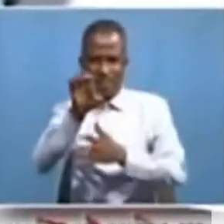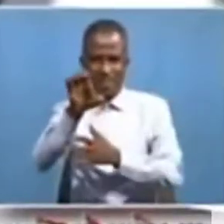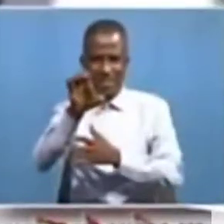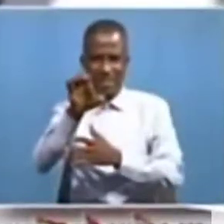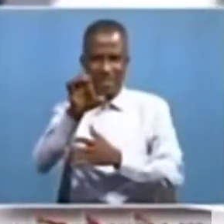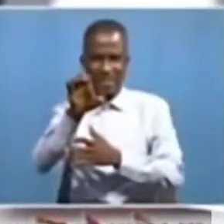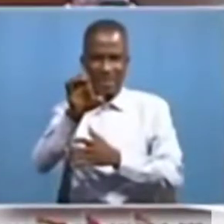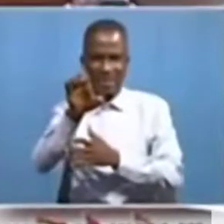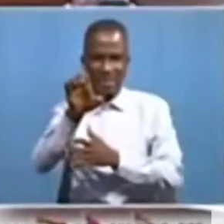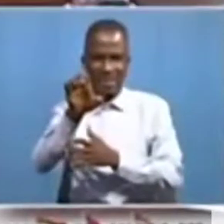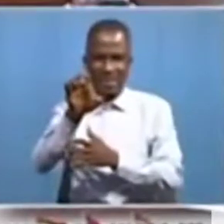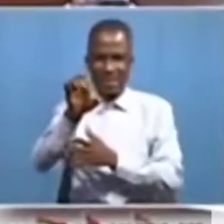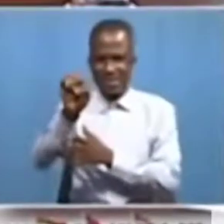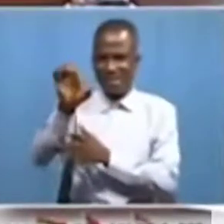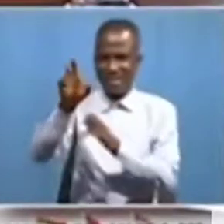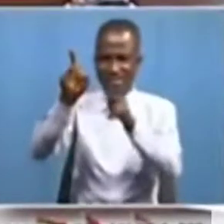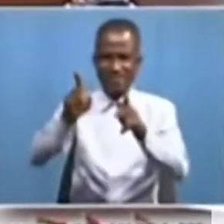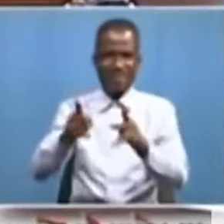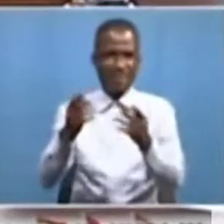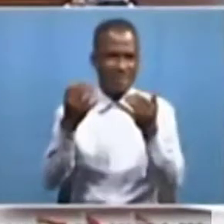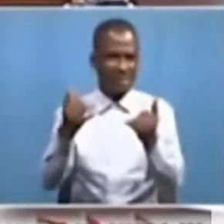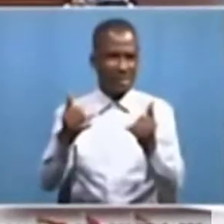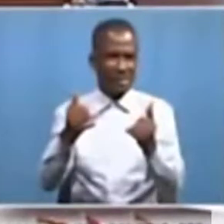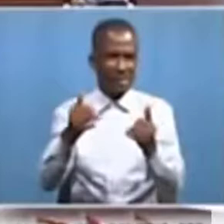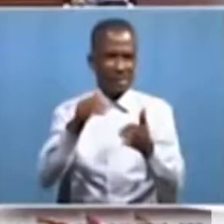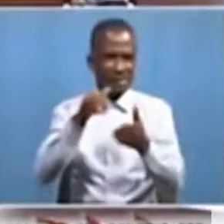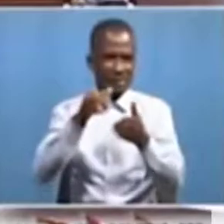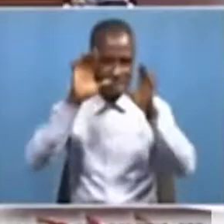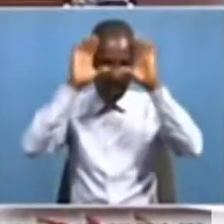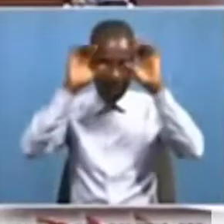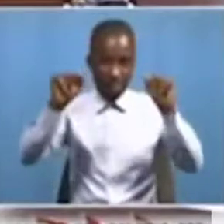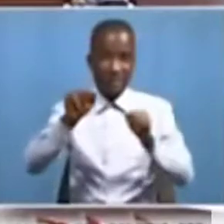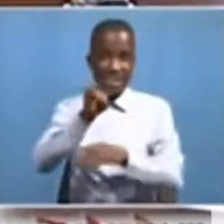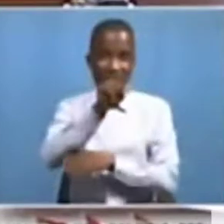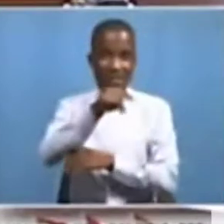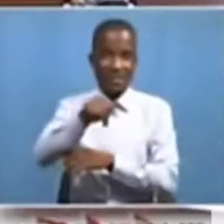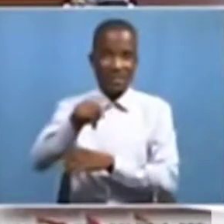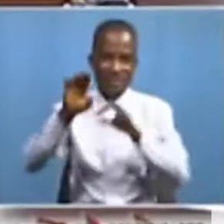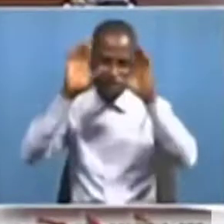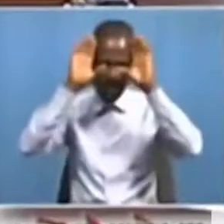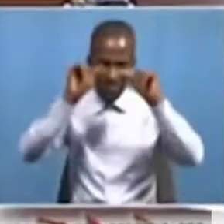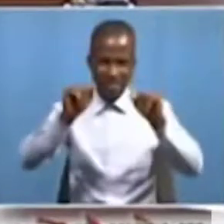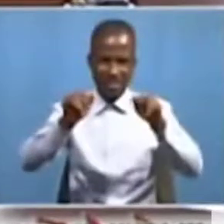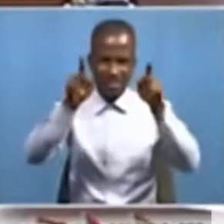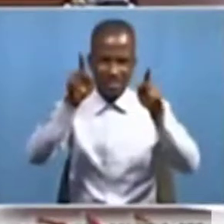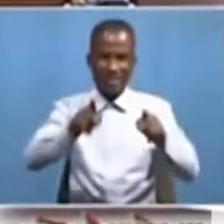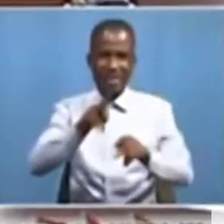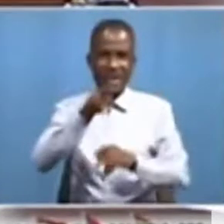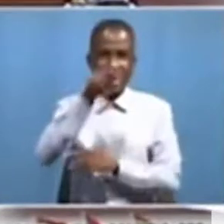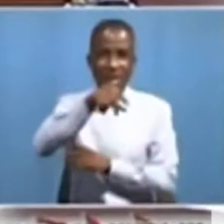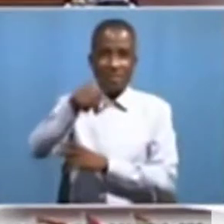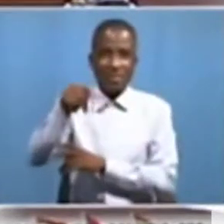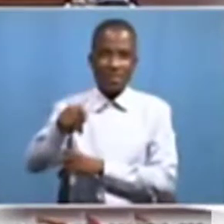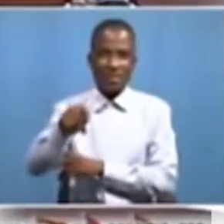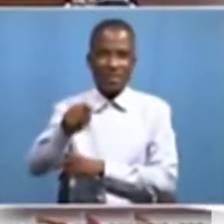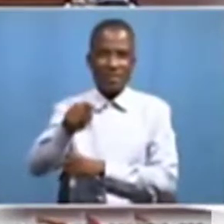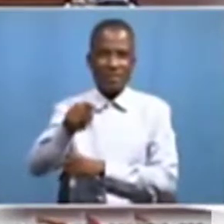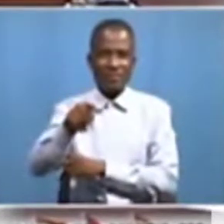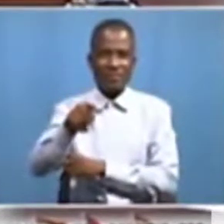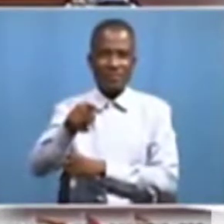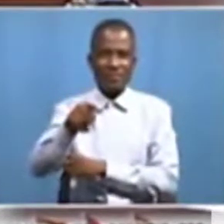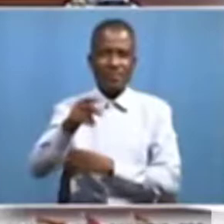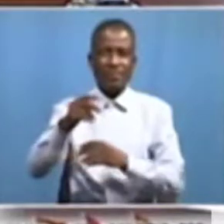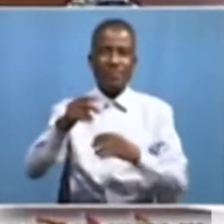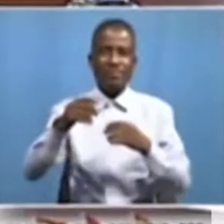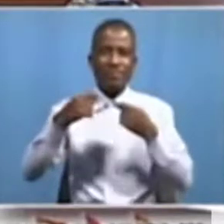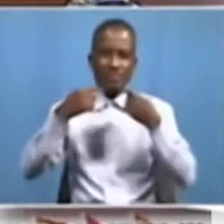first respondent and the presidential candidate of the New Patriotic Party, NPP, as the second respondent. The